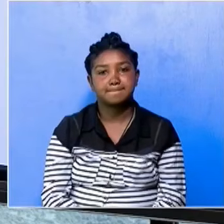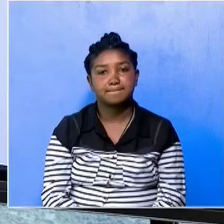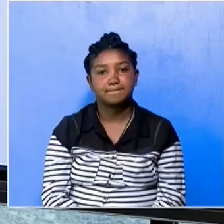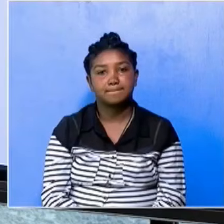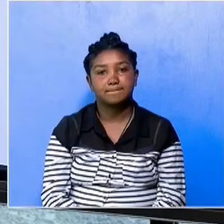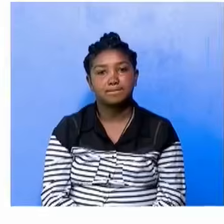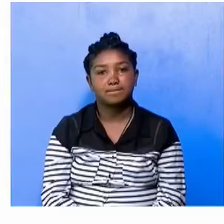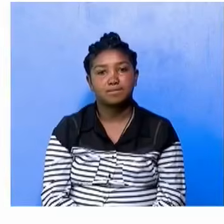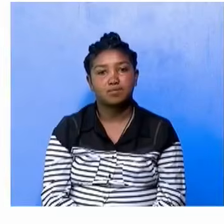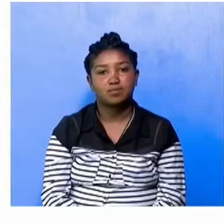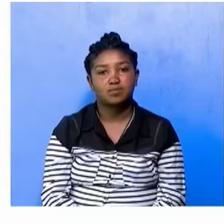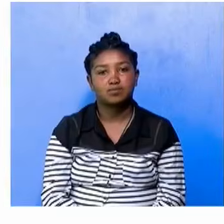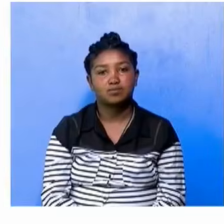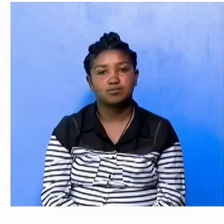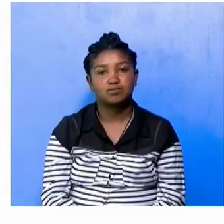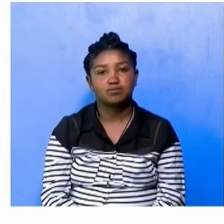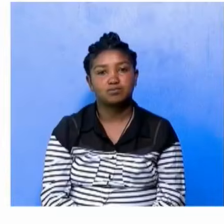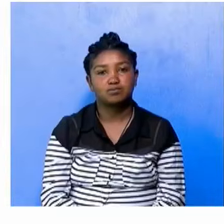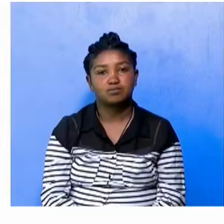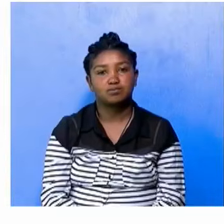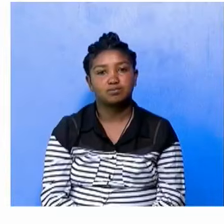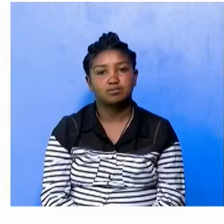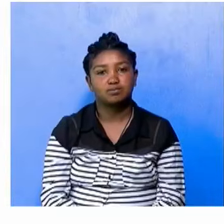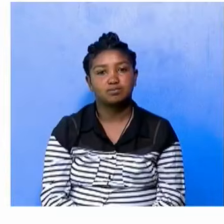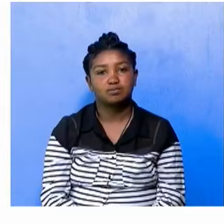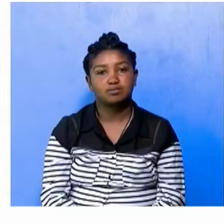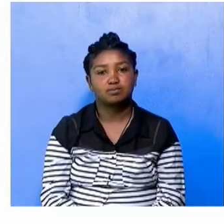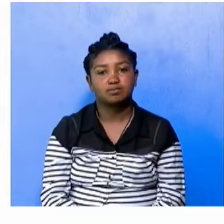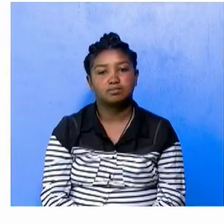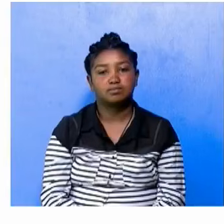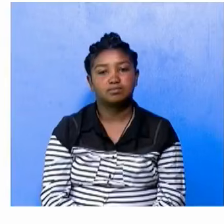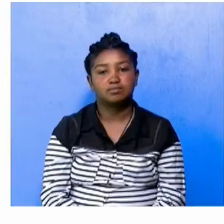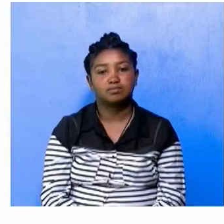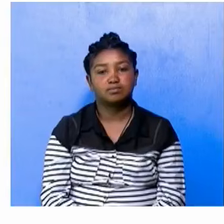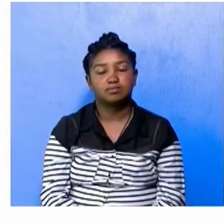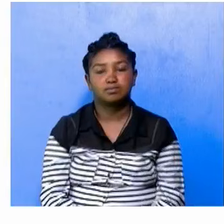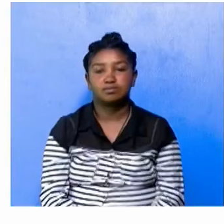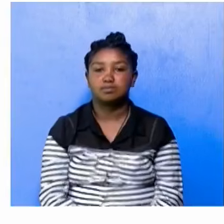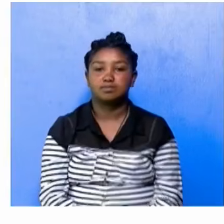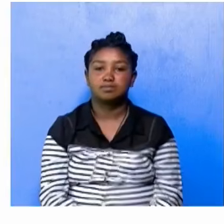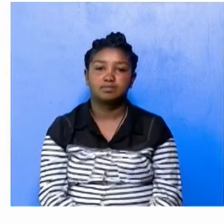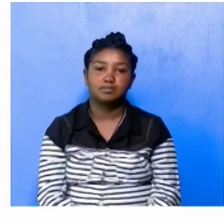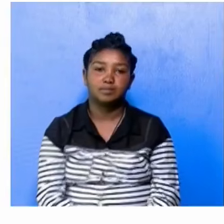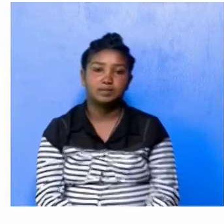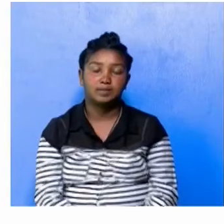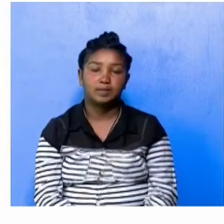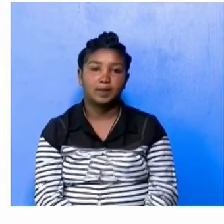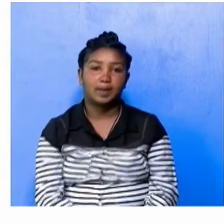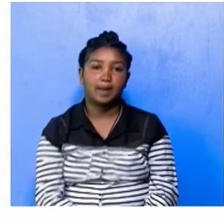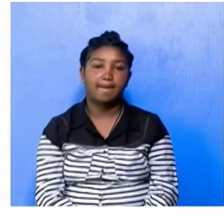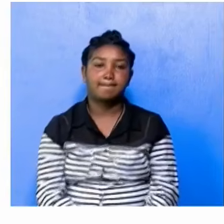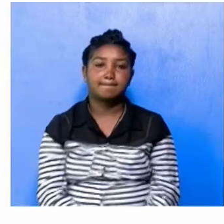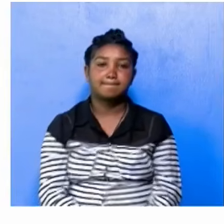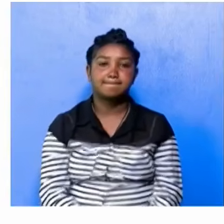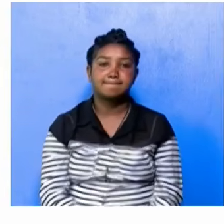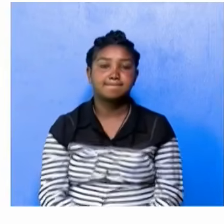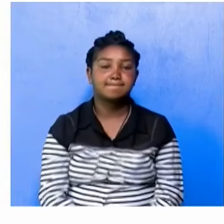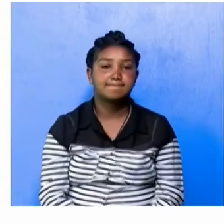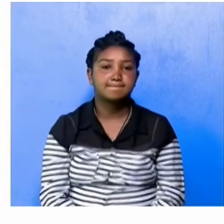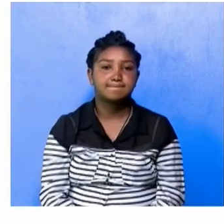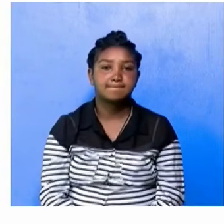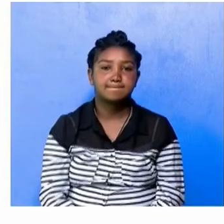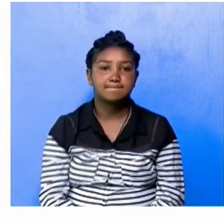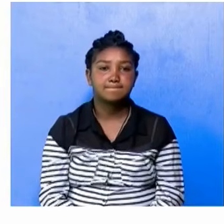Come on here, regular verbs. Our regular noun. Regular nouns.